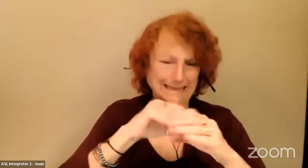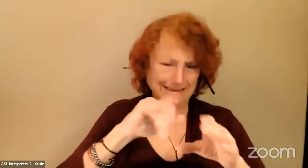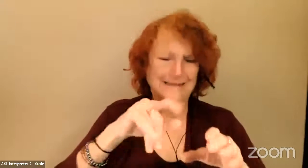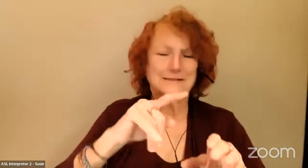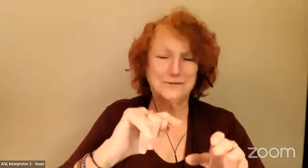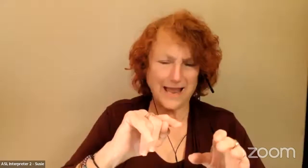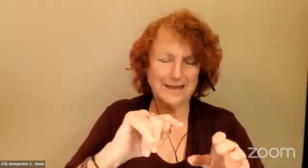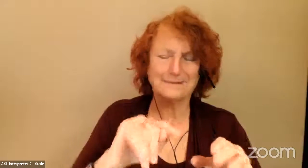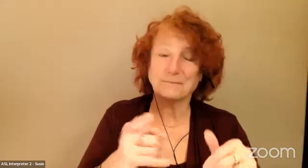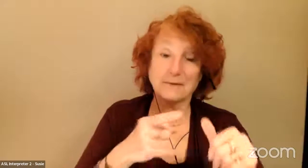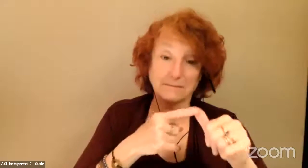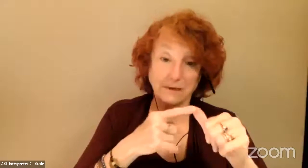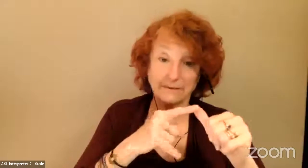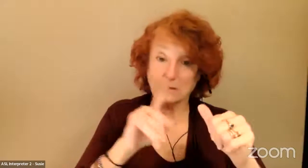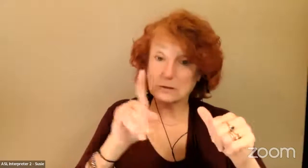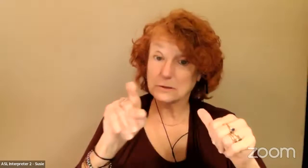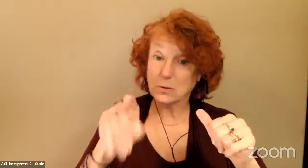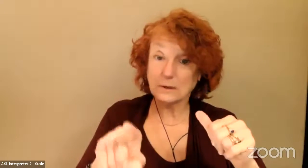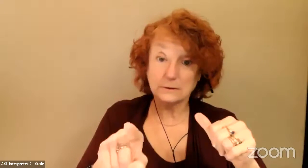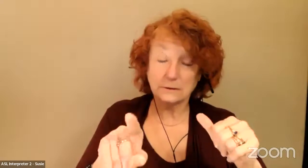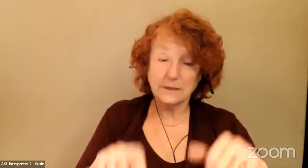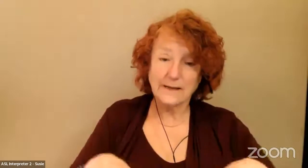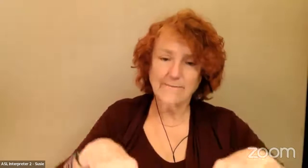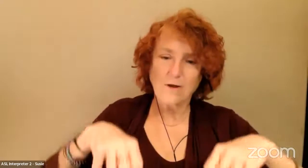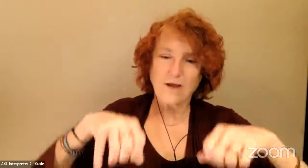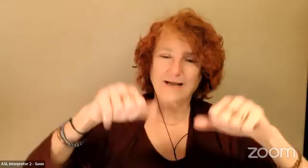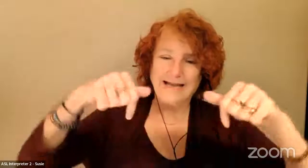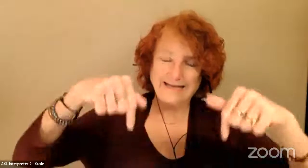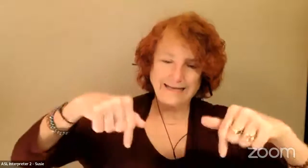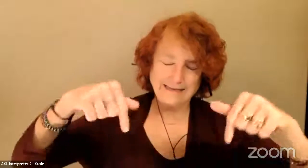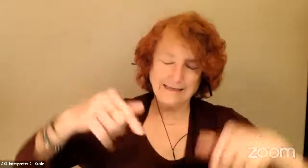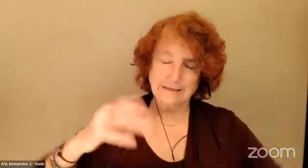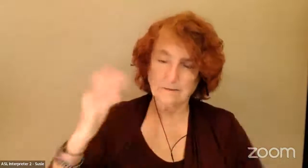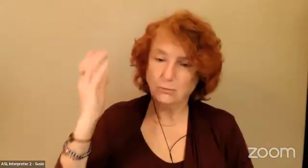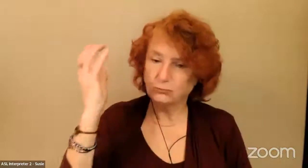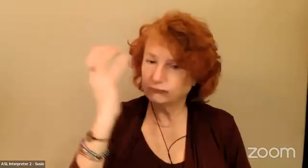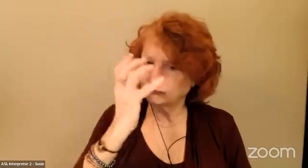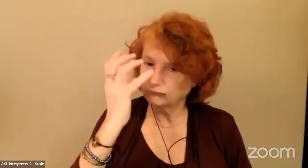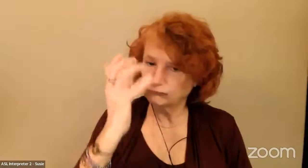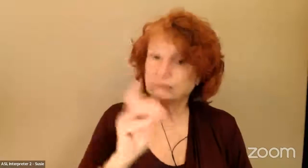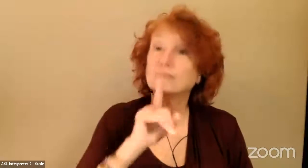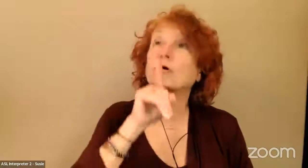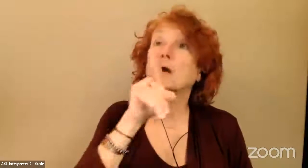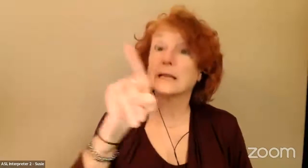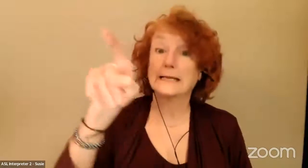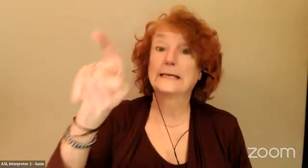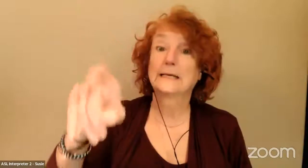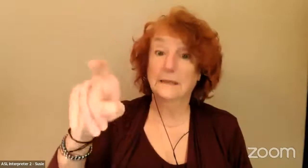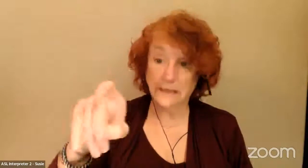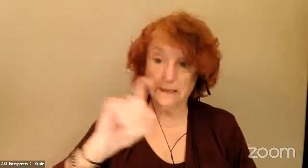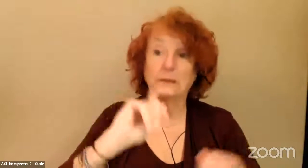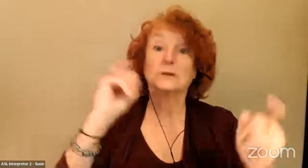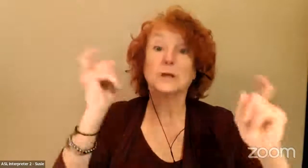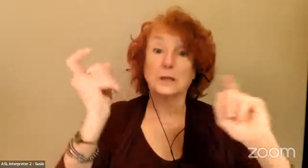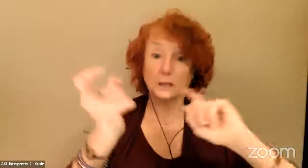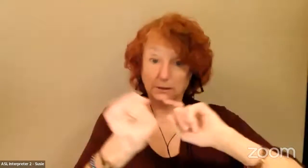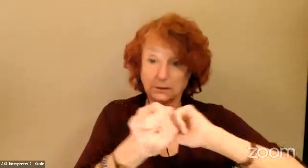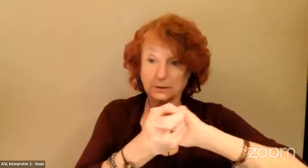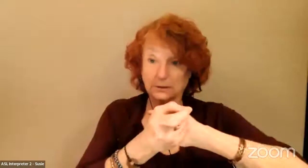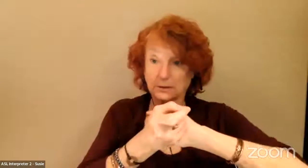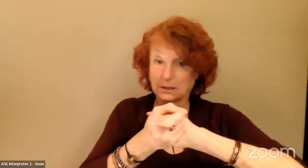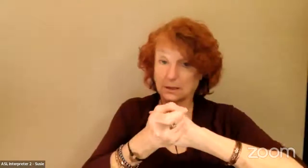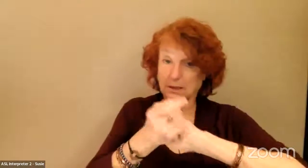is for undertaking this notable and truly needed change. I'm